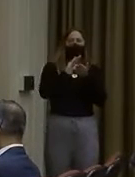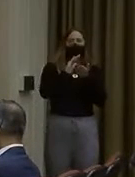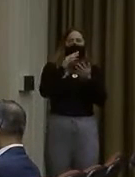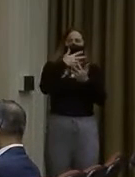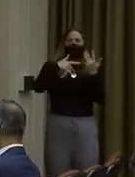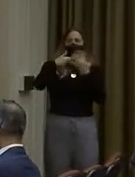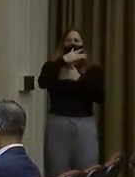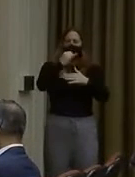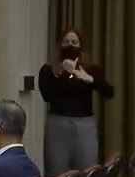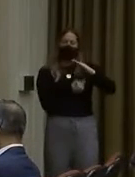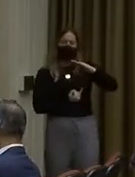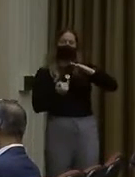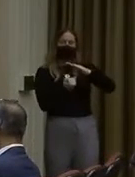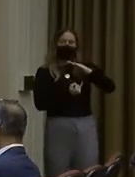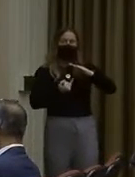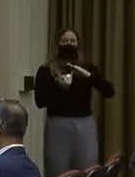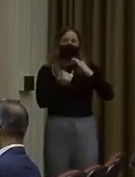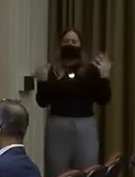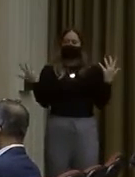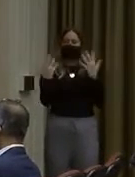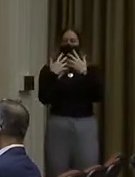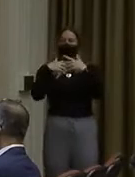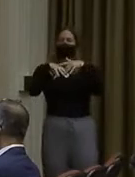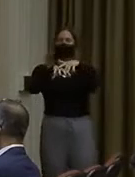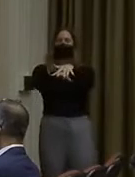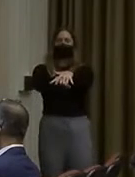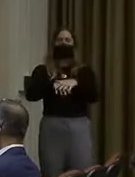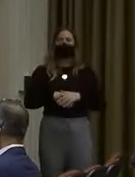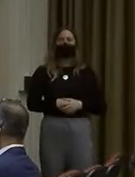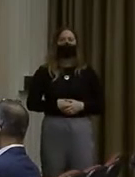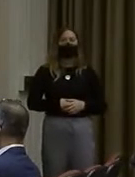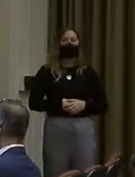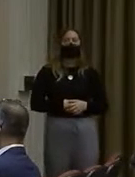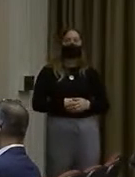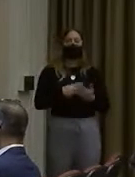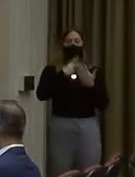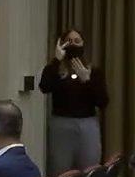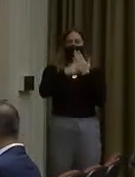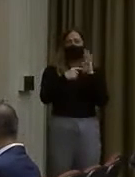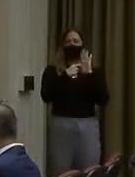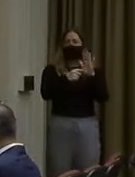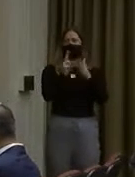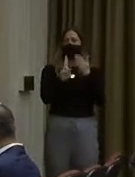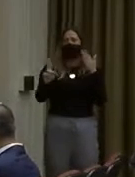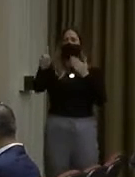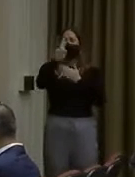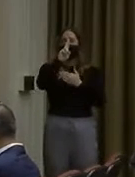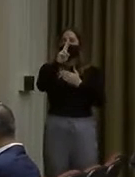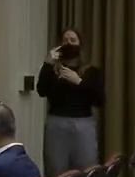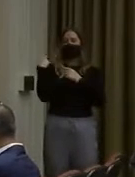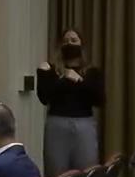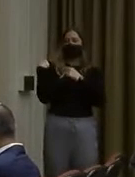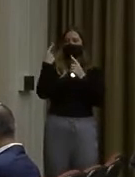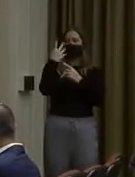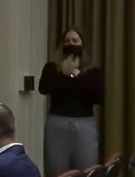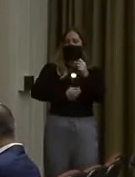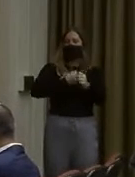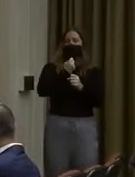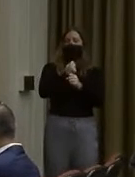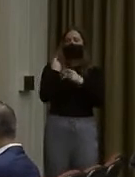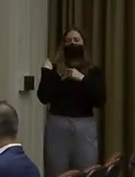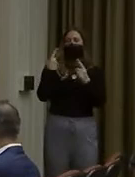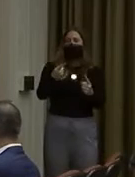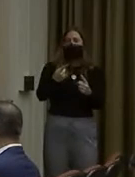fostering cross-generational cohesion. The program, which reflects the university's efforts over the past 5 years to bolster college affordability